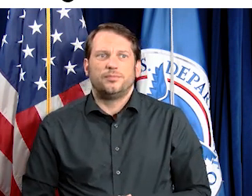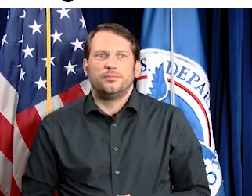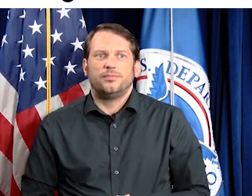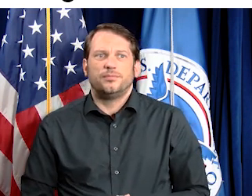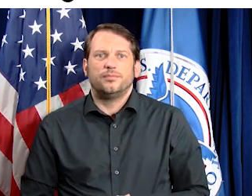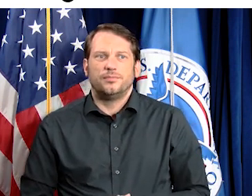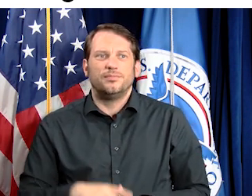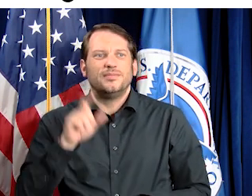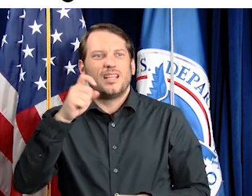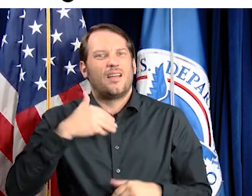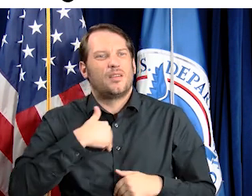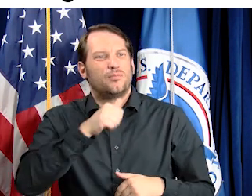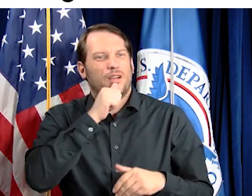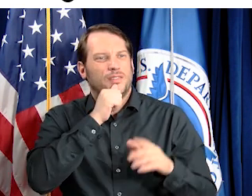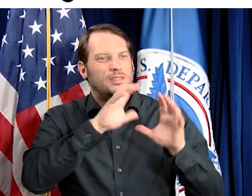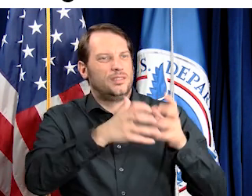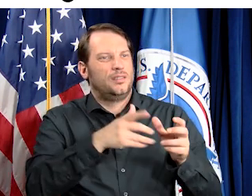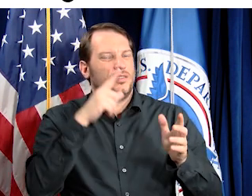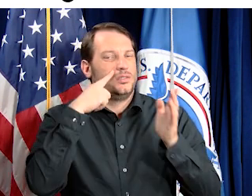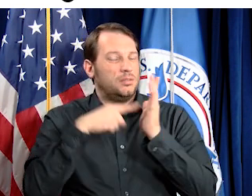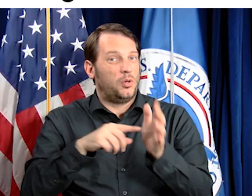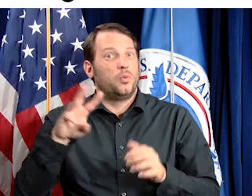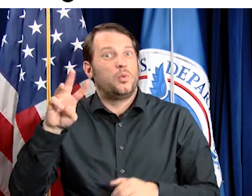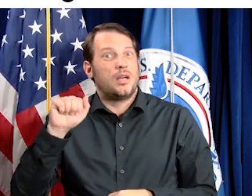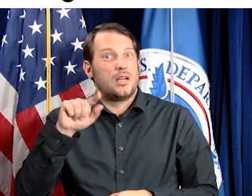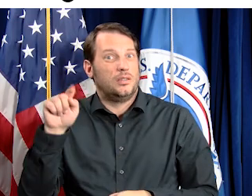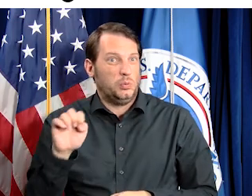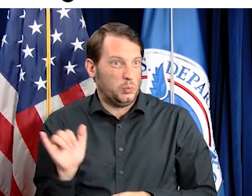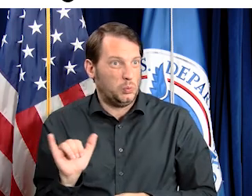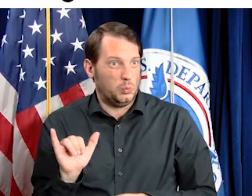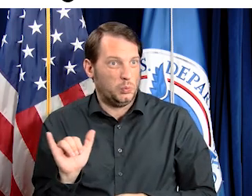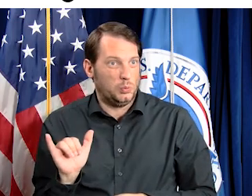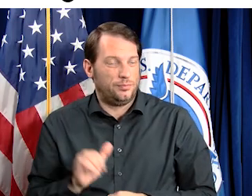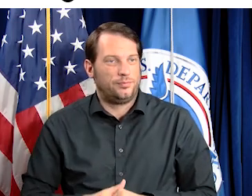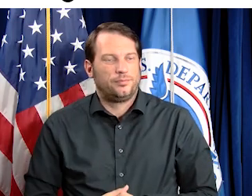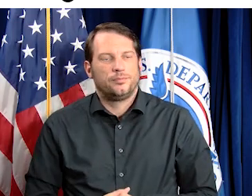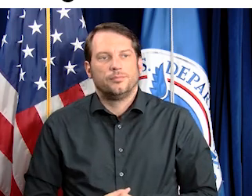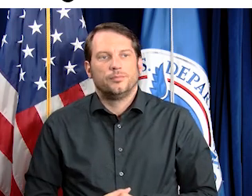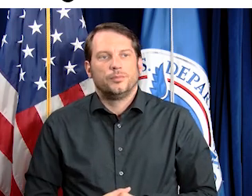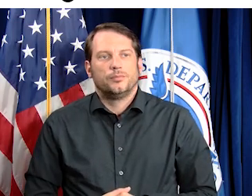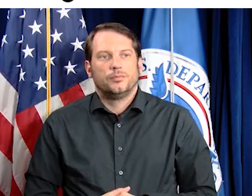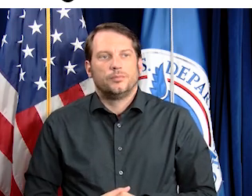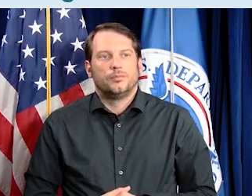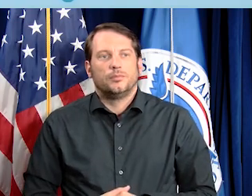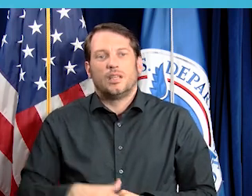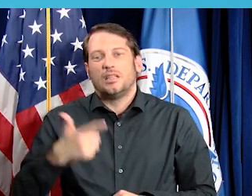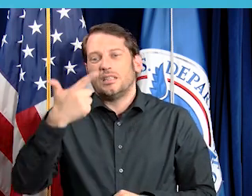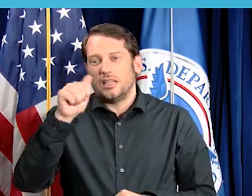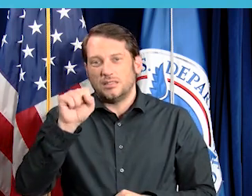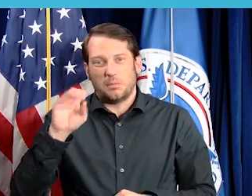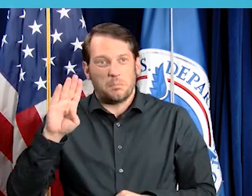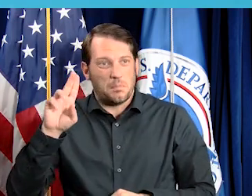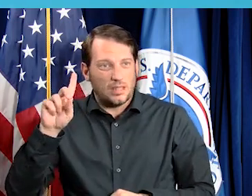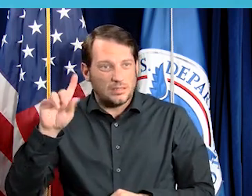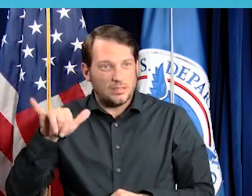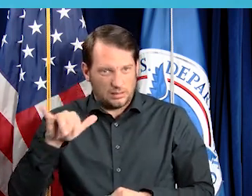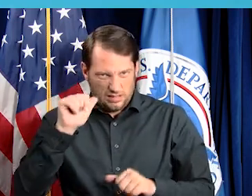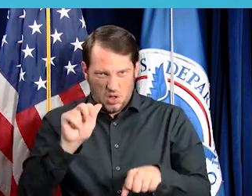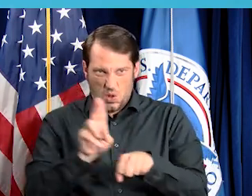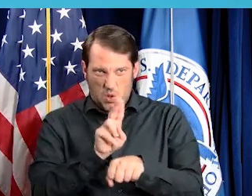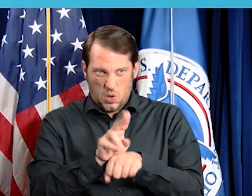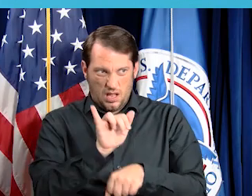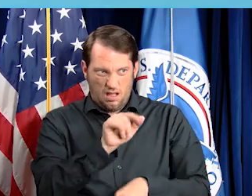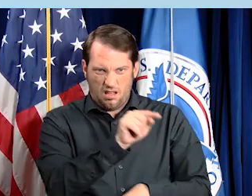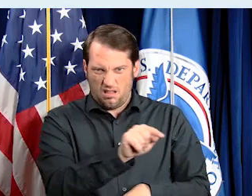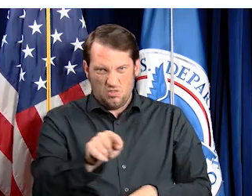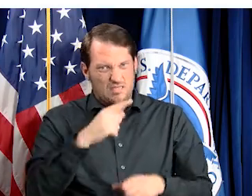private sector tools like Waze, GasBuddy, Google, Facebook data that we can leverage. So my key takeaways here